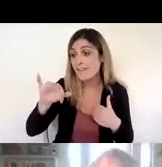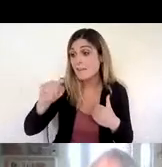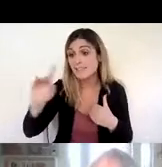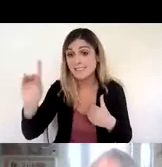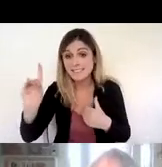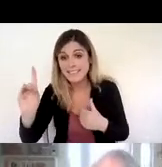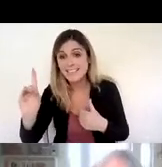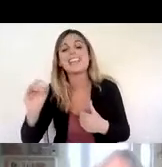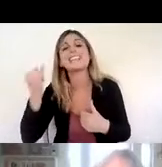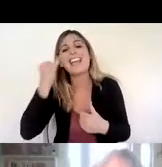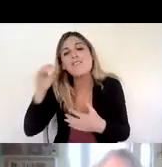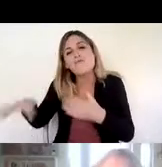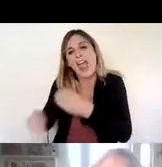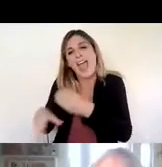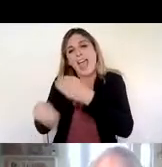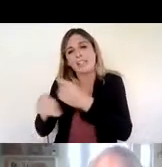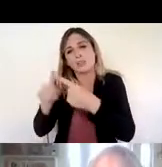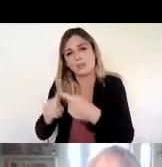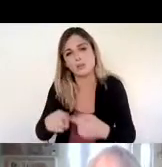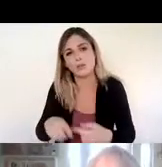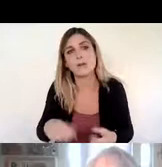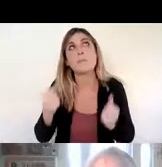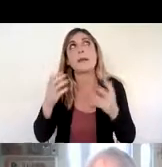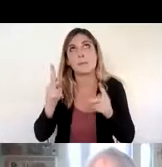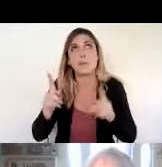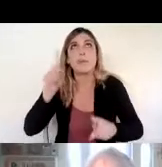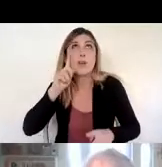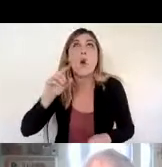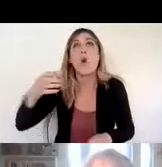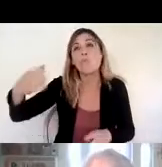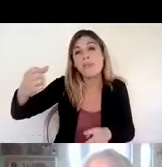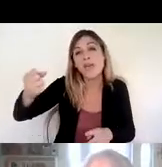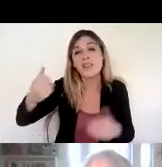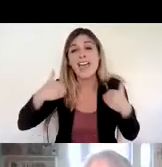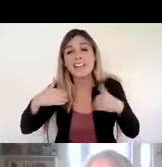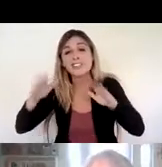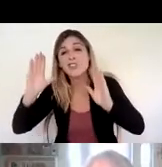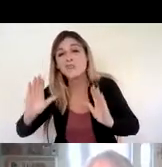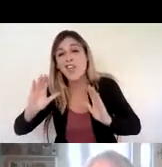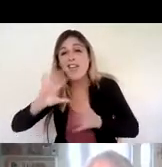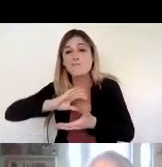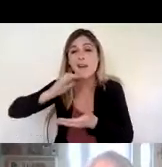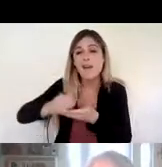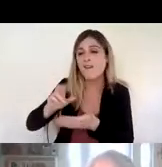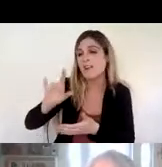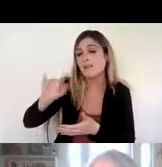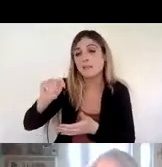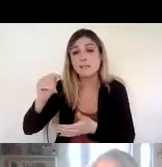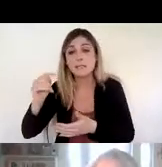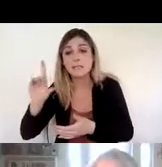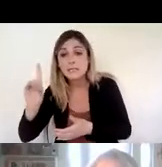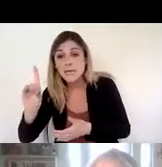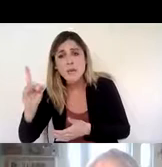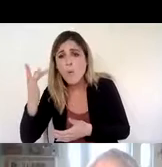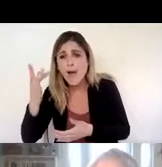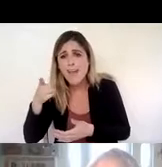great source of vitamin D. Well, it is, but only because vitamin D is added to it. So it's no different from getting vitamin D from fortified